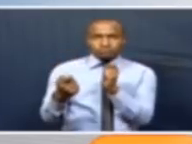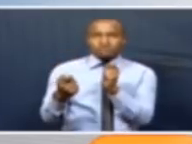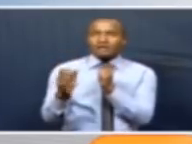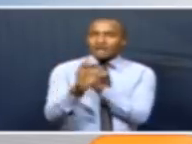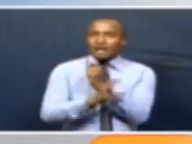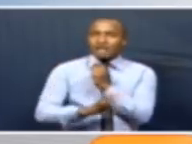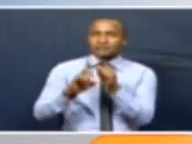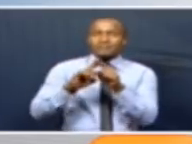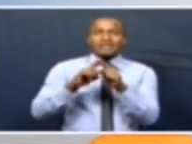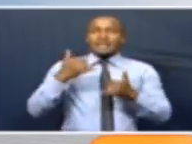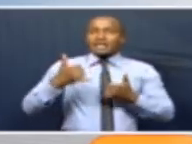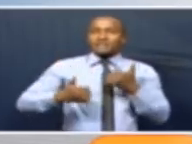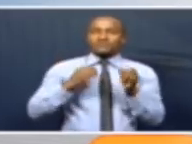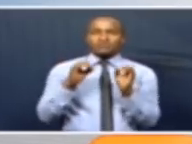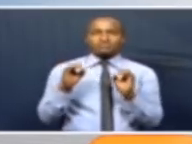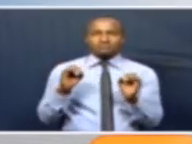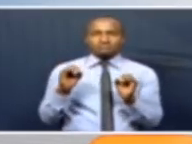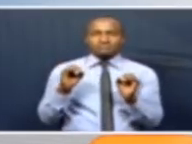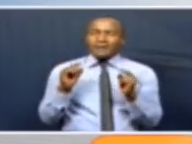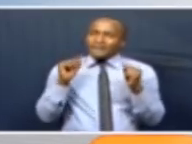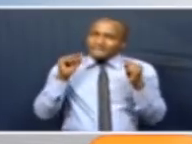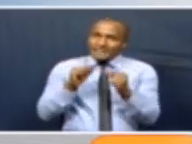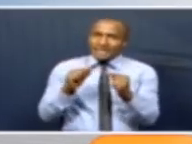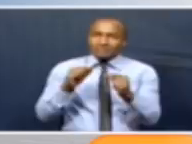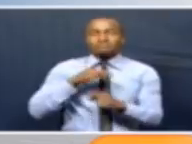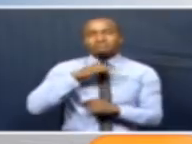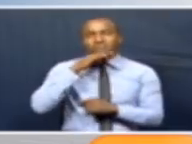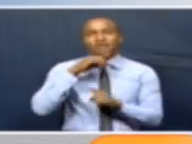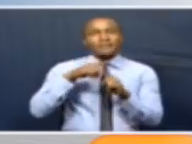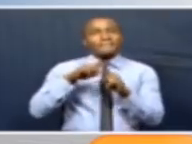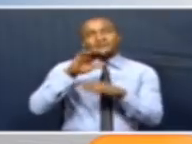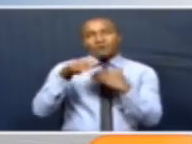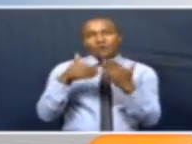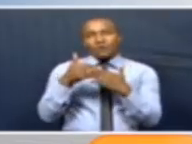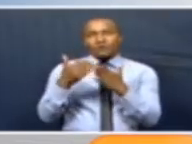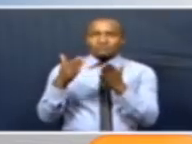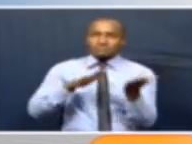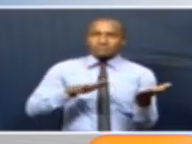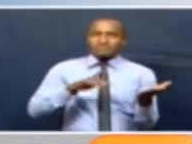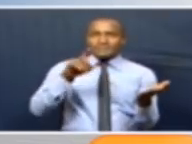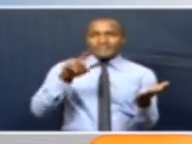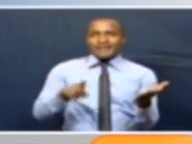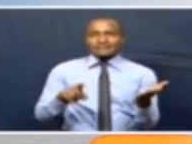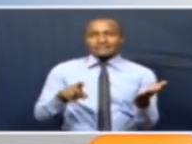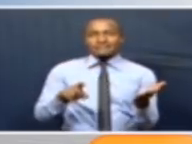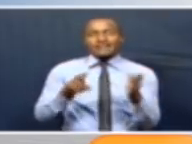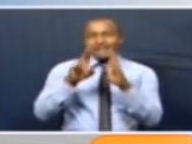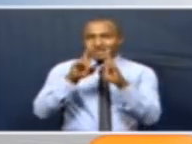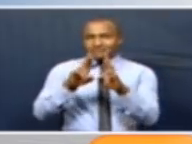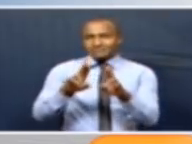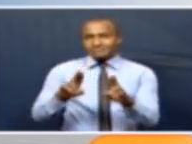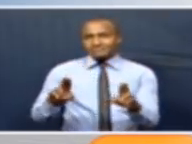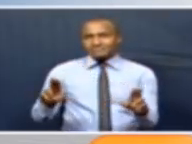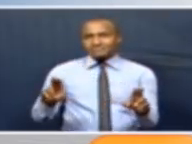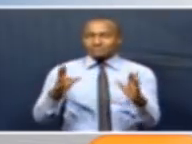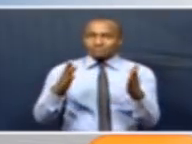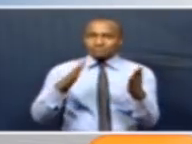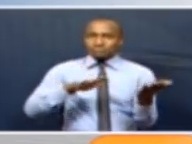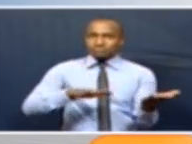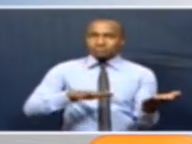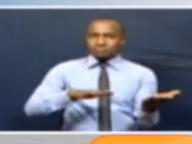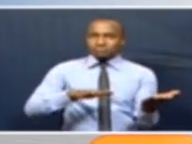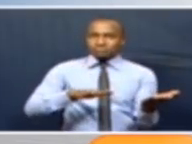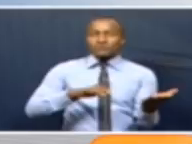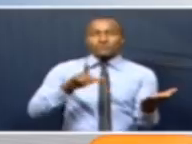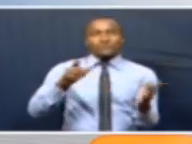the outcome. Death is painful, but it comes to all, and it's a matter of time. Rest in peace as Kenyans enjoy all the constitutional freedoms which